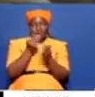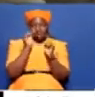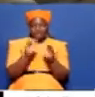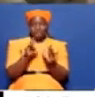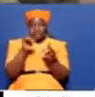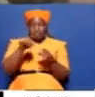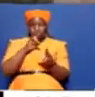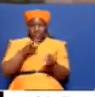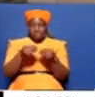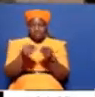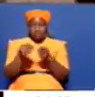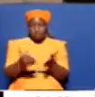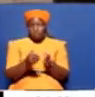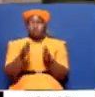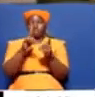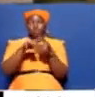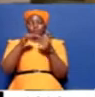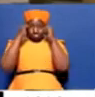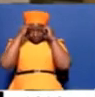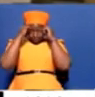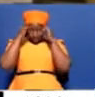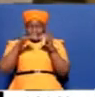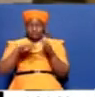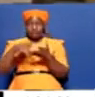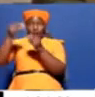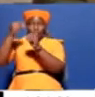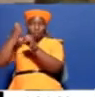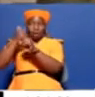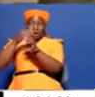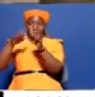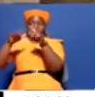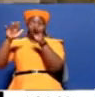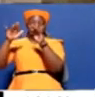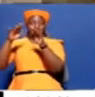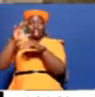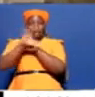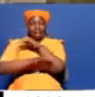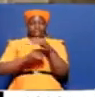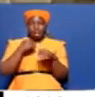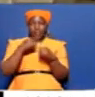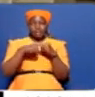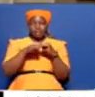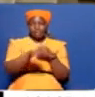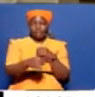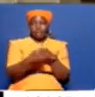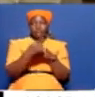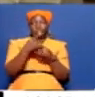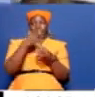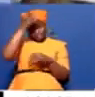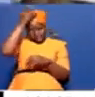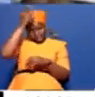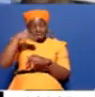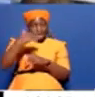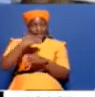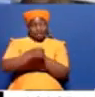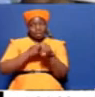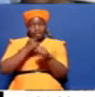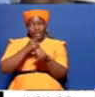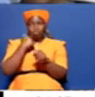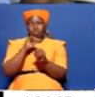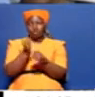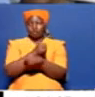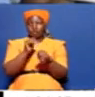the country was producing 7,000 graduate nurses every year who cannot be absorbed in local institutions. I have directed